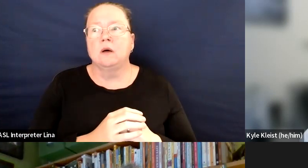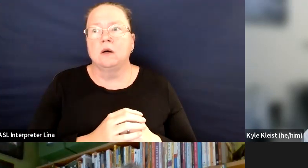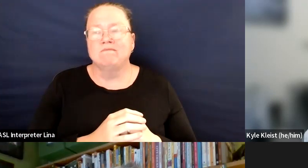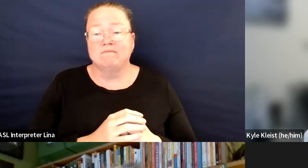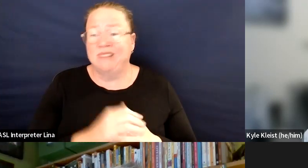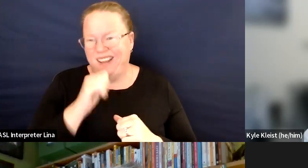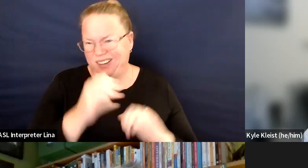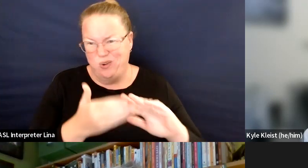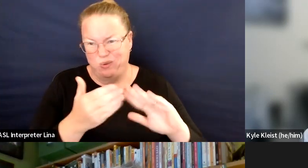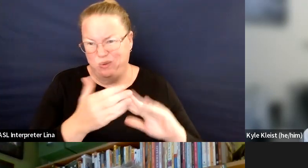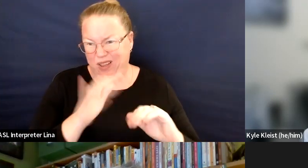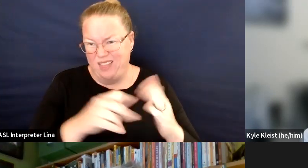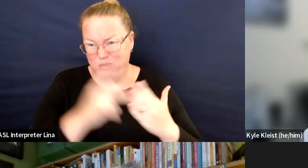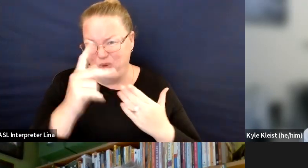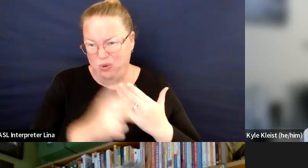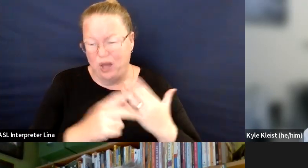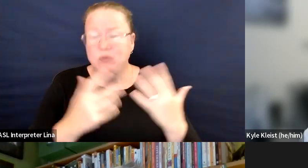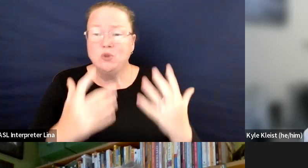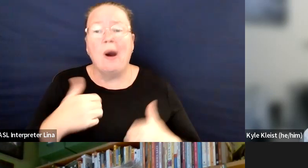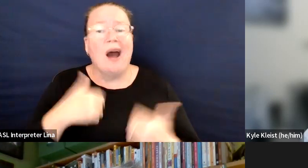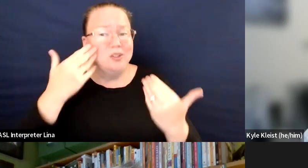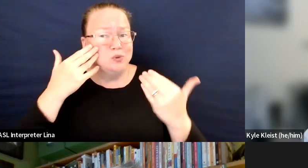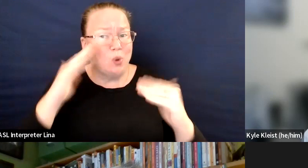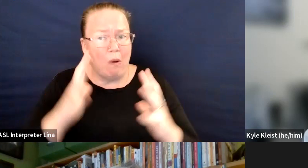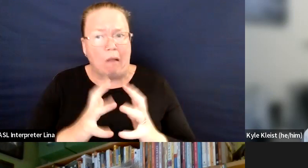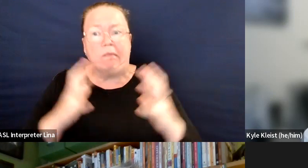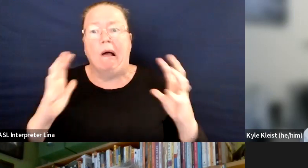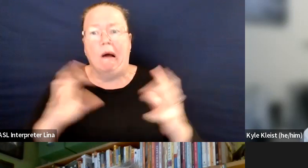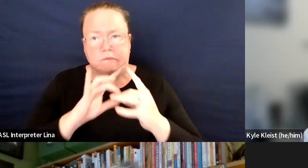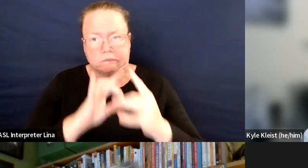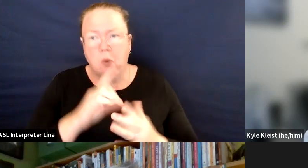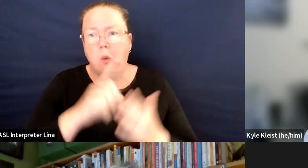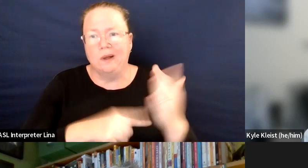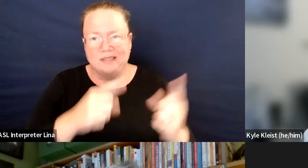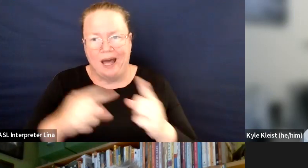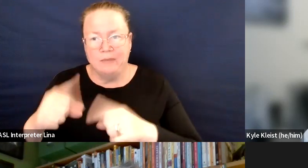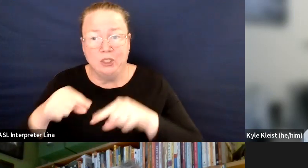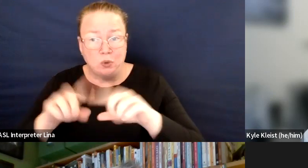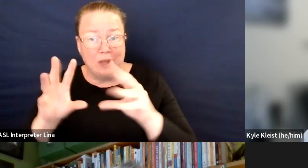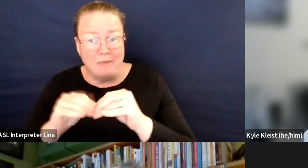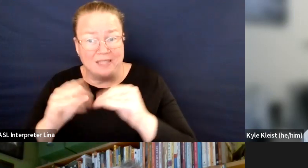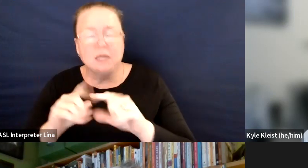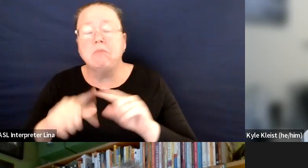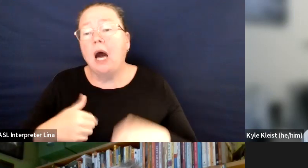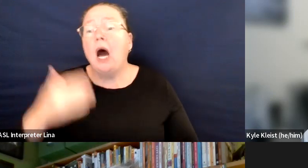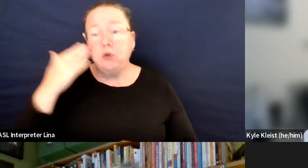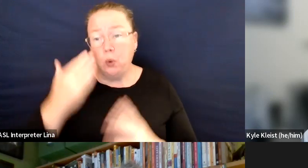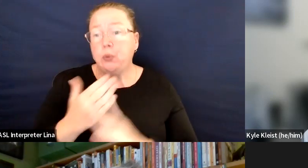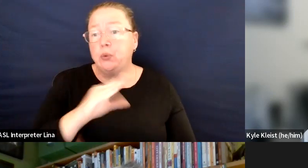don't run that program, so I don't know a lot about what is going on in the meetings, but I know that they do it over